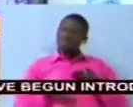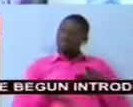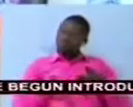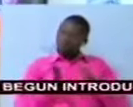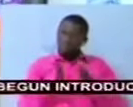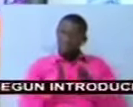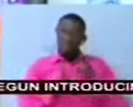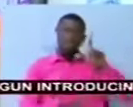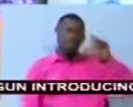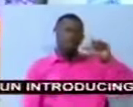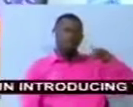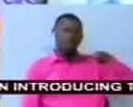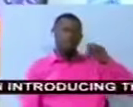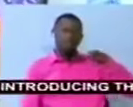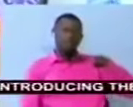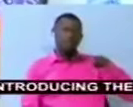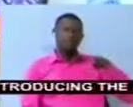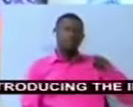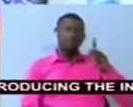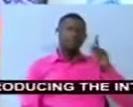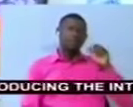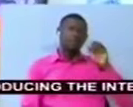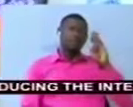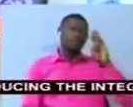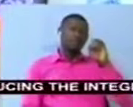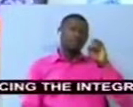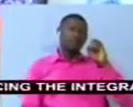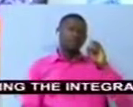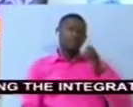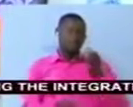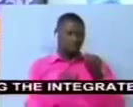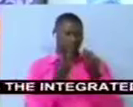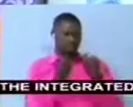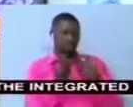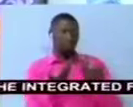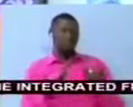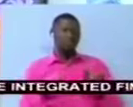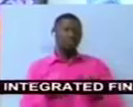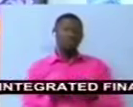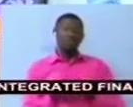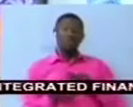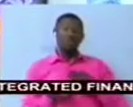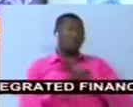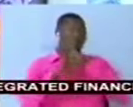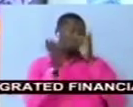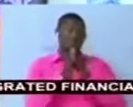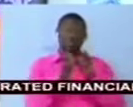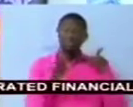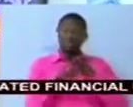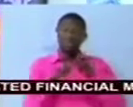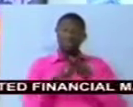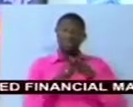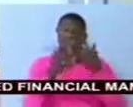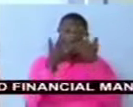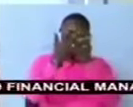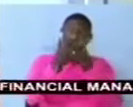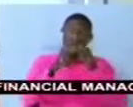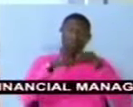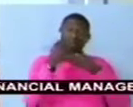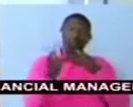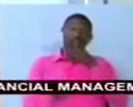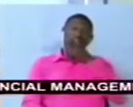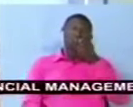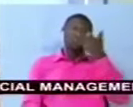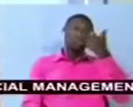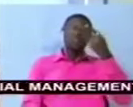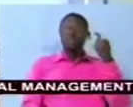ci benn cell 28 days wak ñu waxtaan. We were all in the same cell for 28 days. We must have conversation. So Lanka told